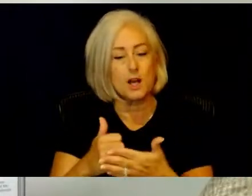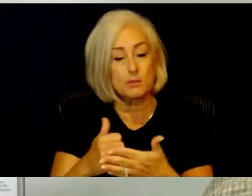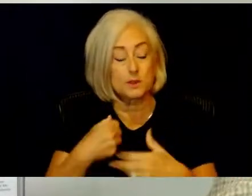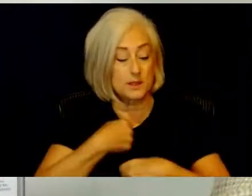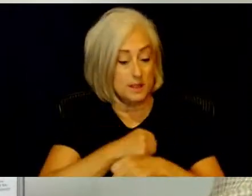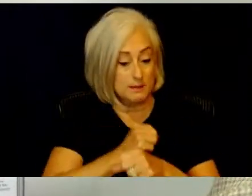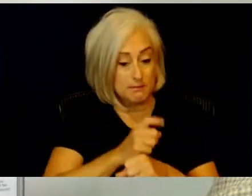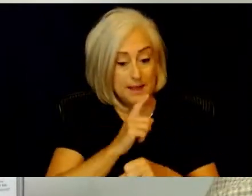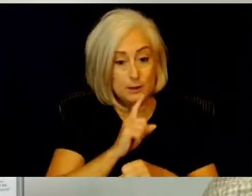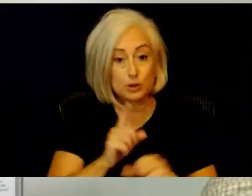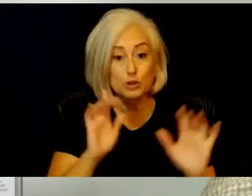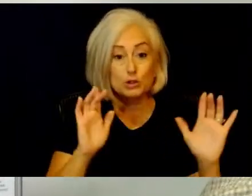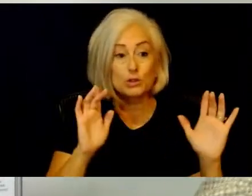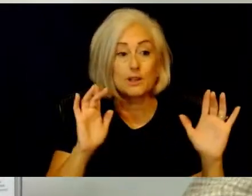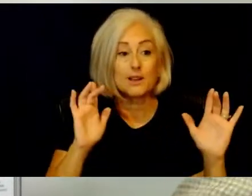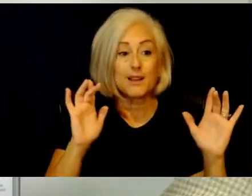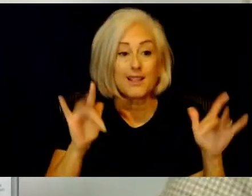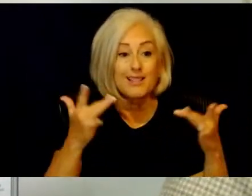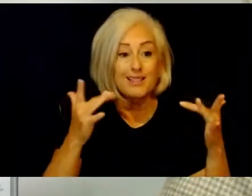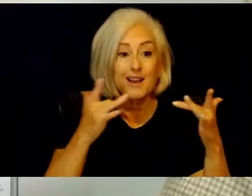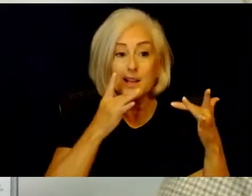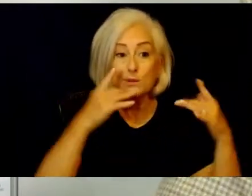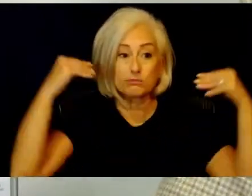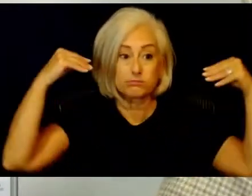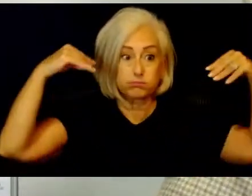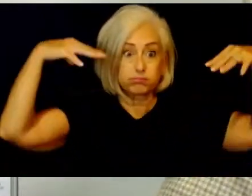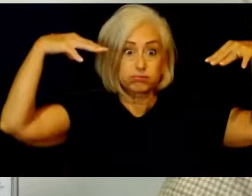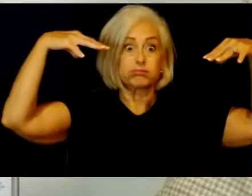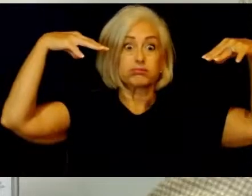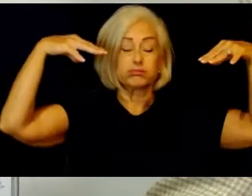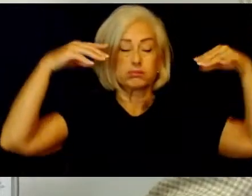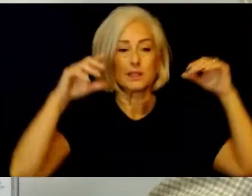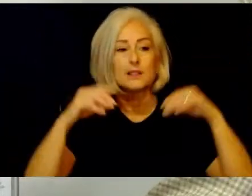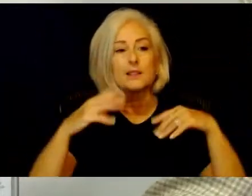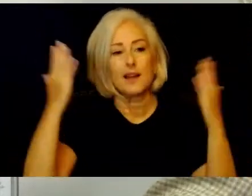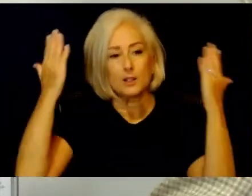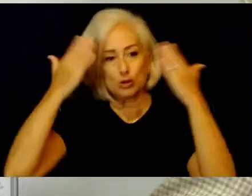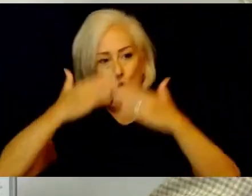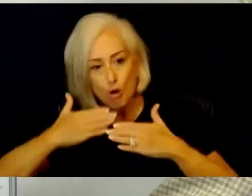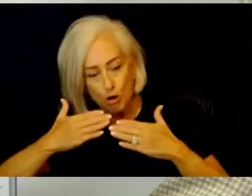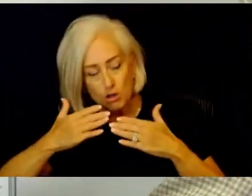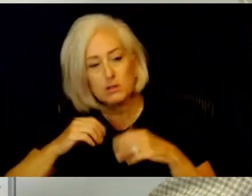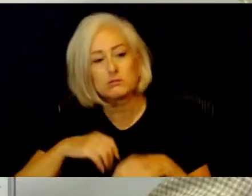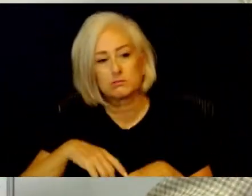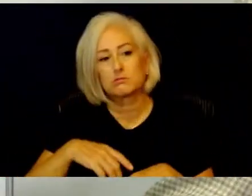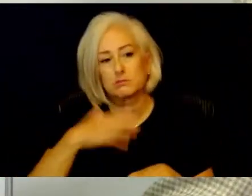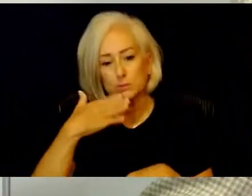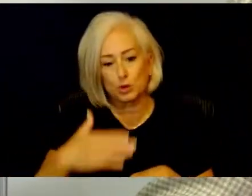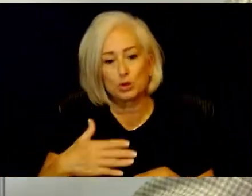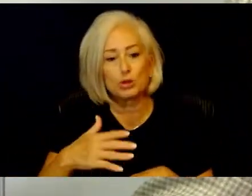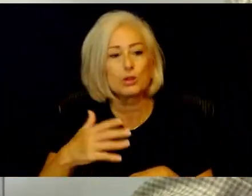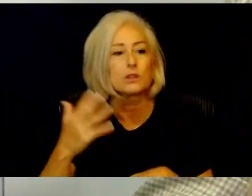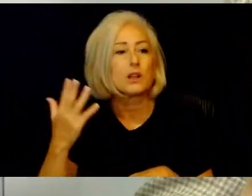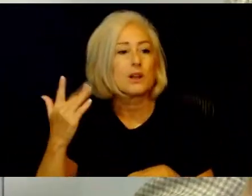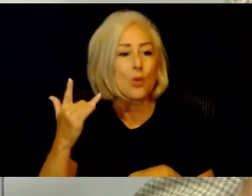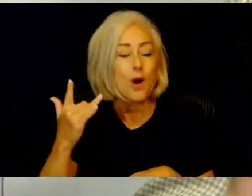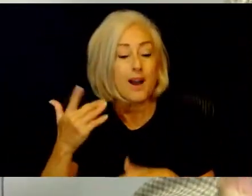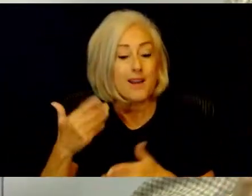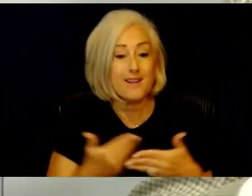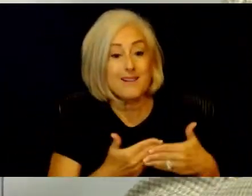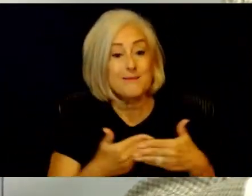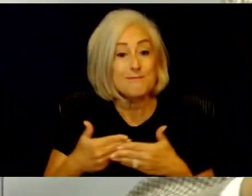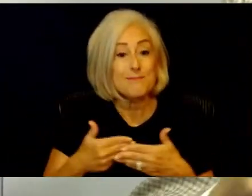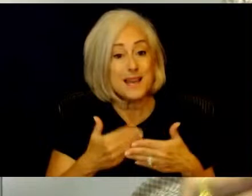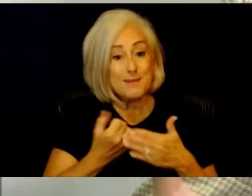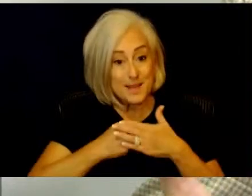cycles are followed when they are born also helps, because when babies are born they are coming from a completely dark environment. So with that dark environment, their